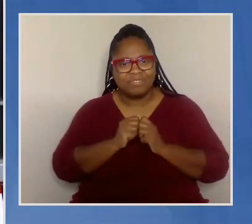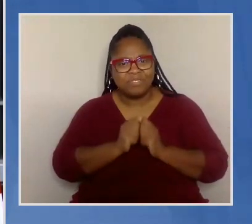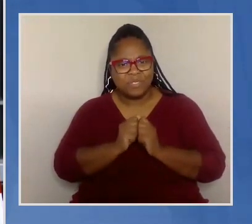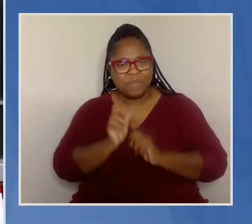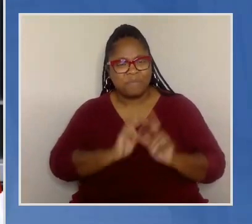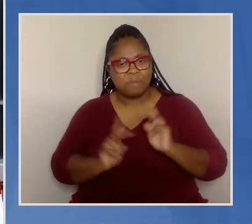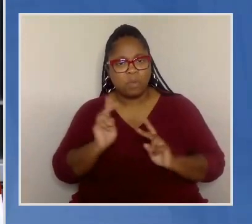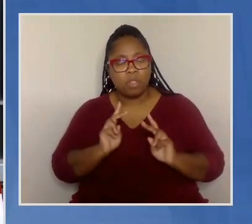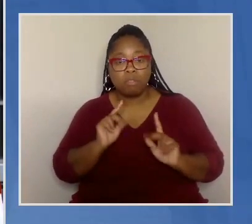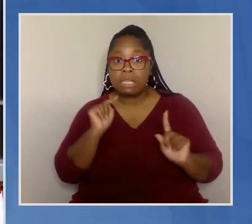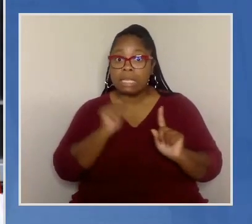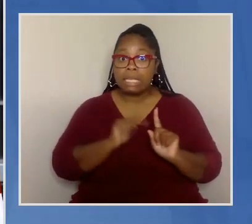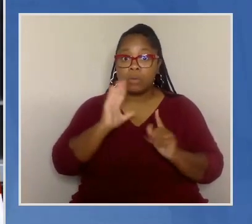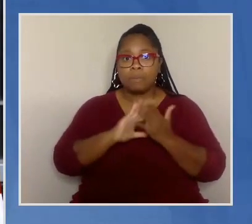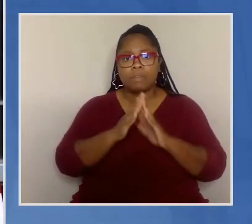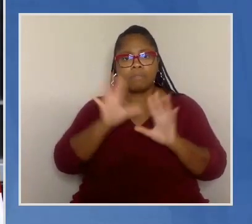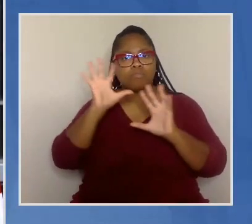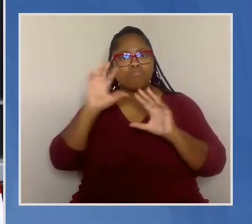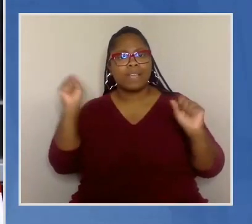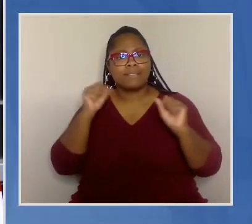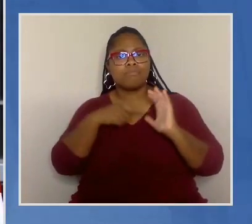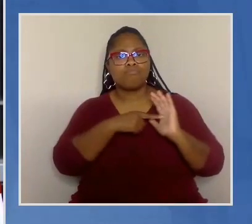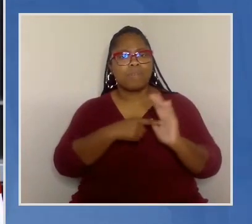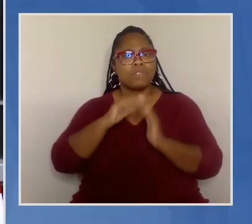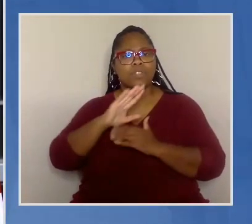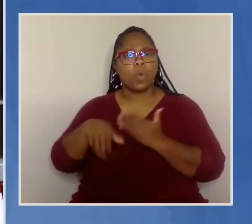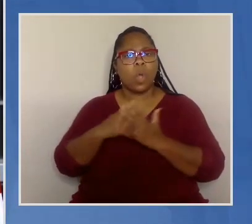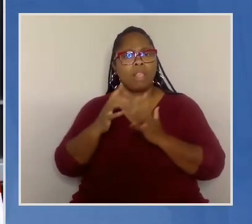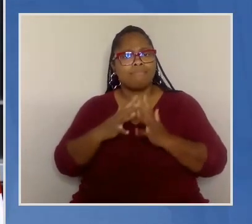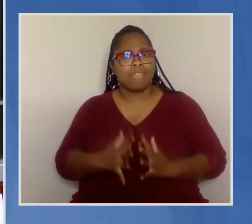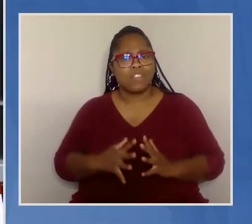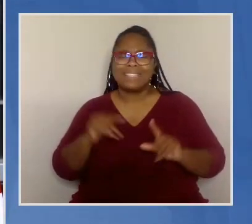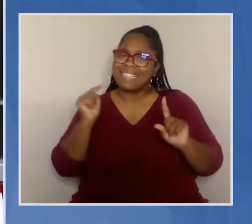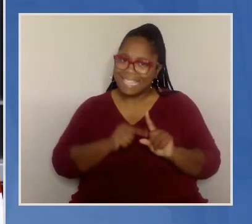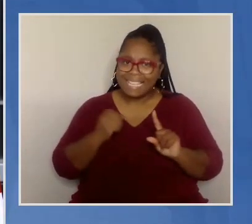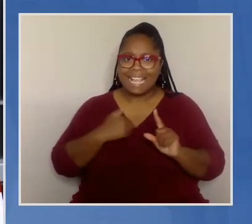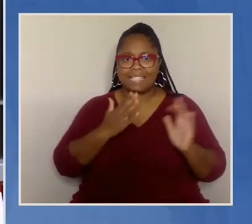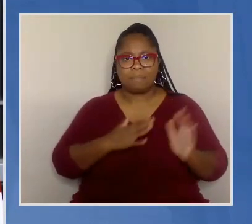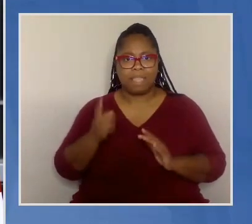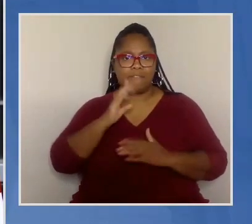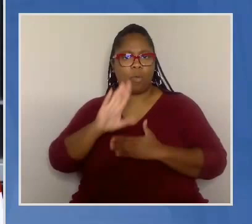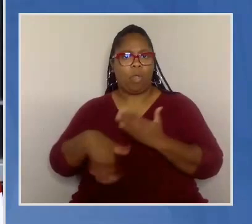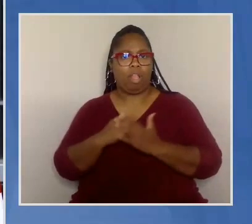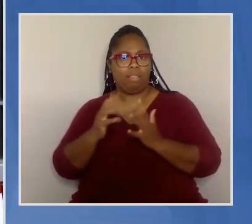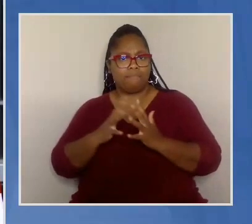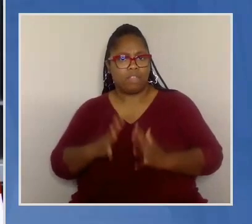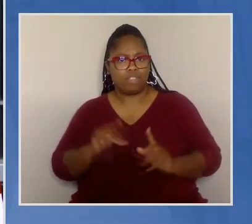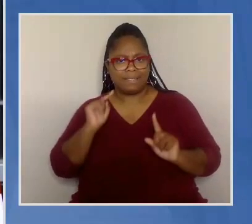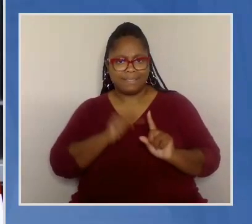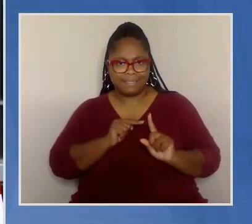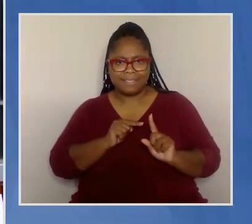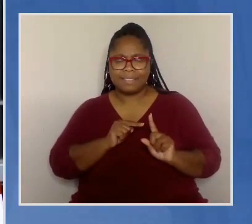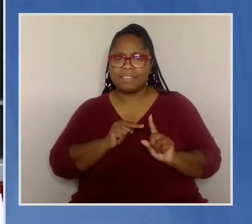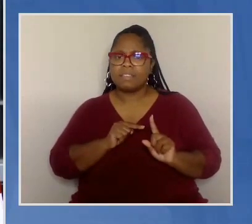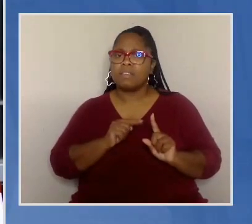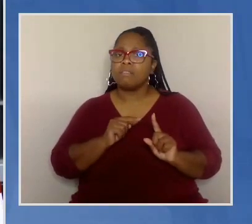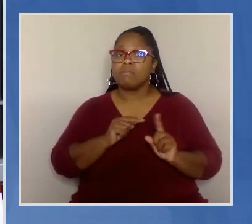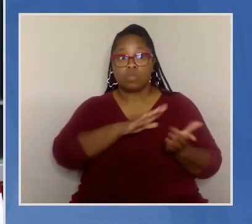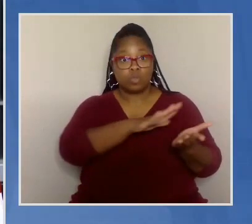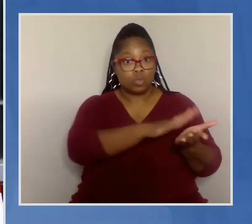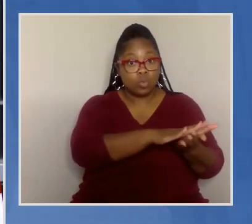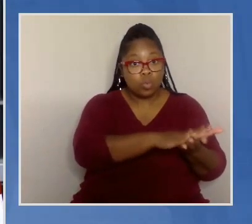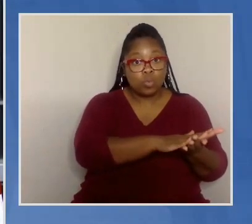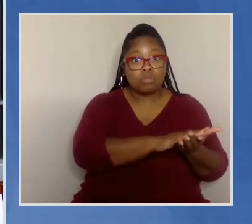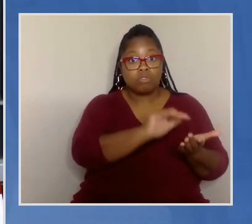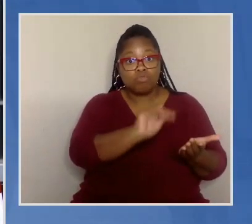a president for all Americans, and he has a plan for all Americans. He's going to make sure that